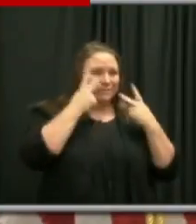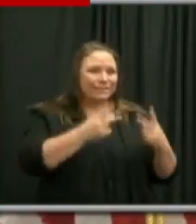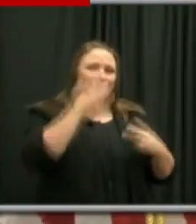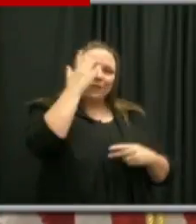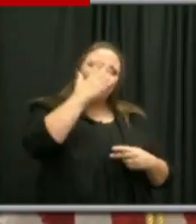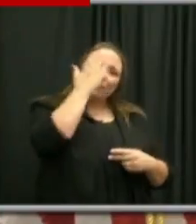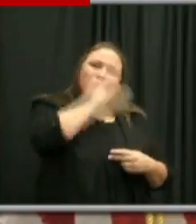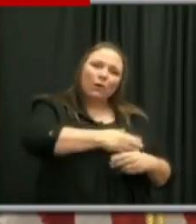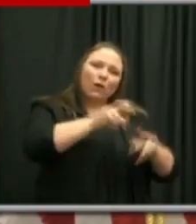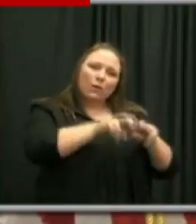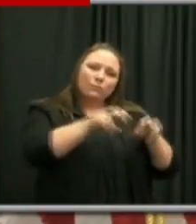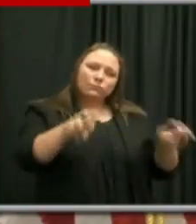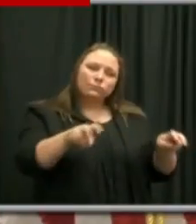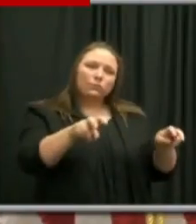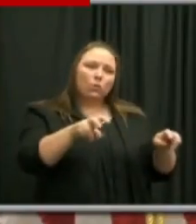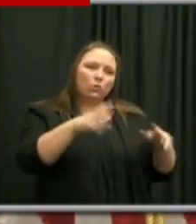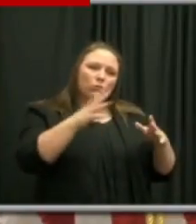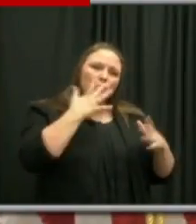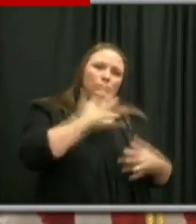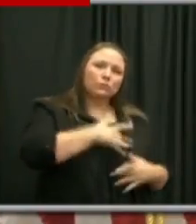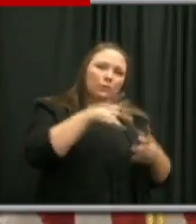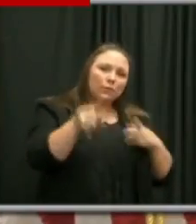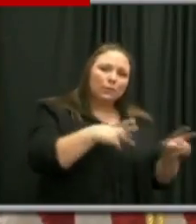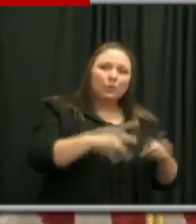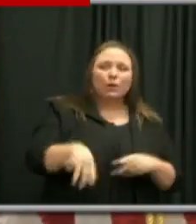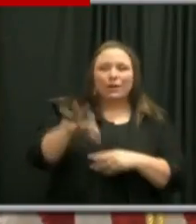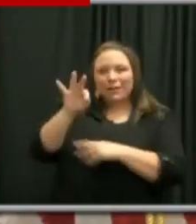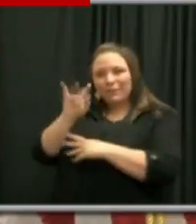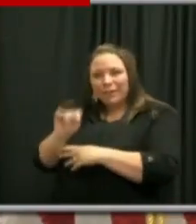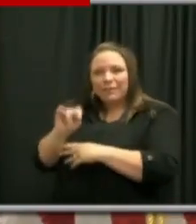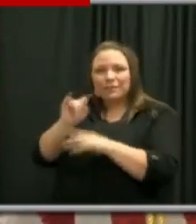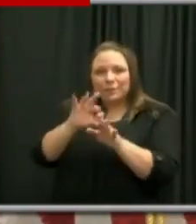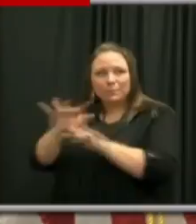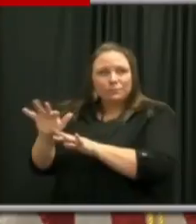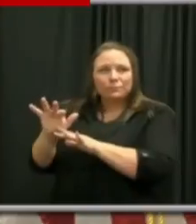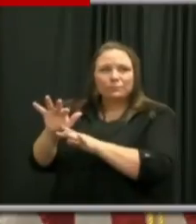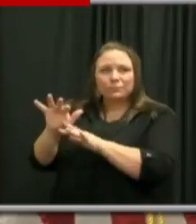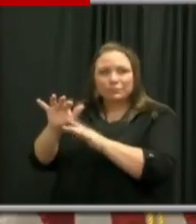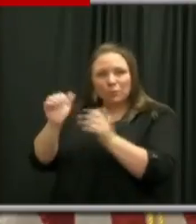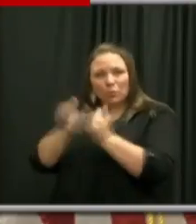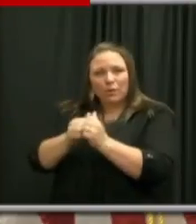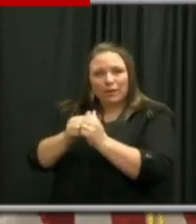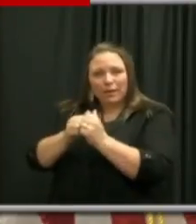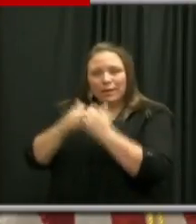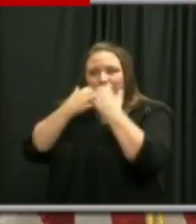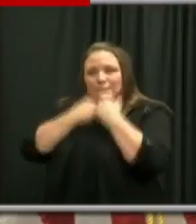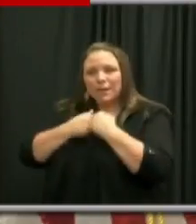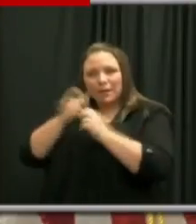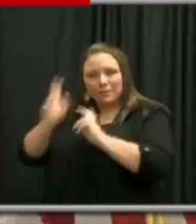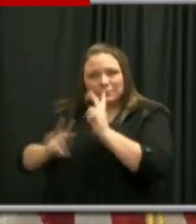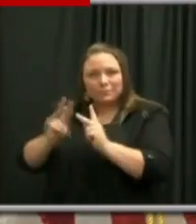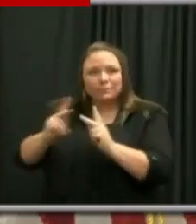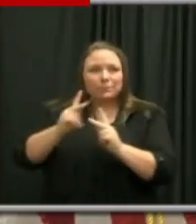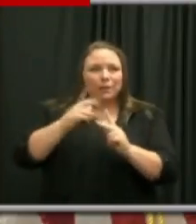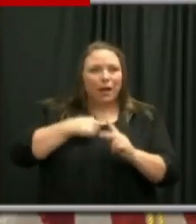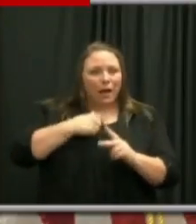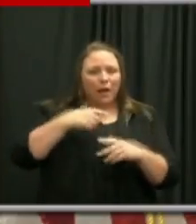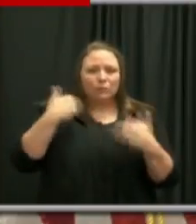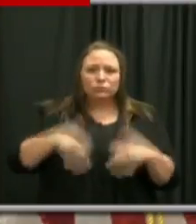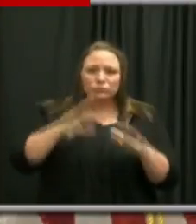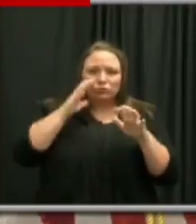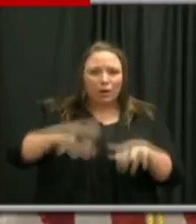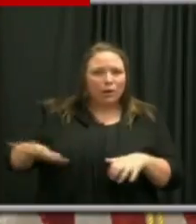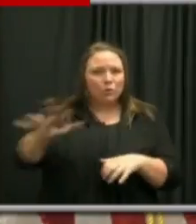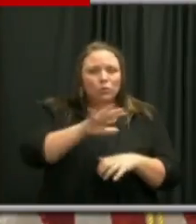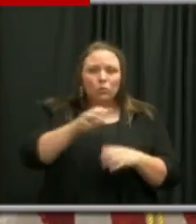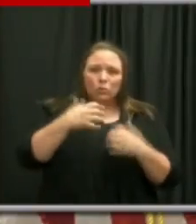over FaceTime with loved ones, I am inspired by your resilience, abundance of support, and love for one another, and the